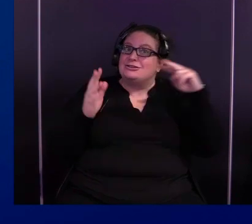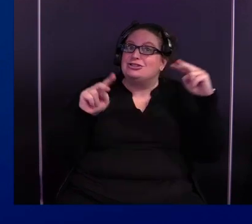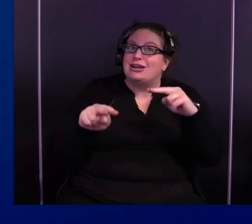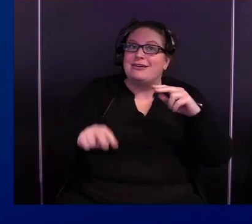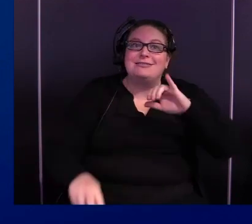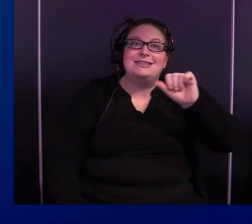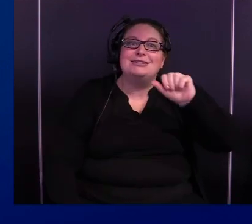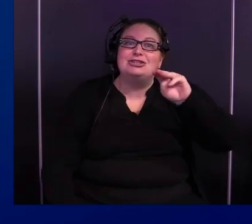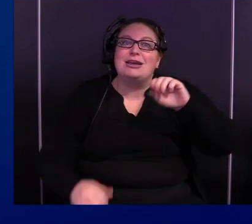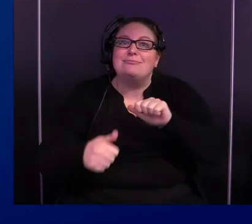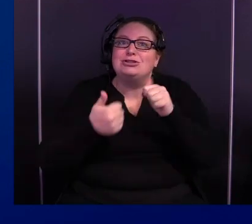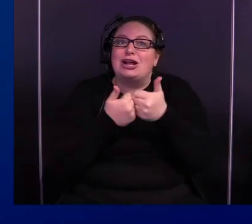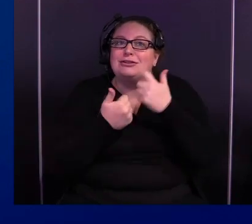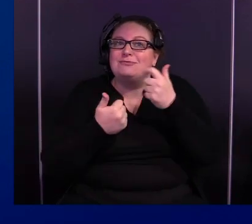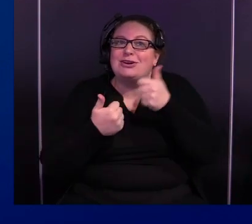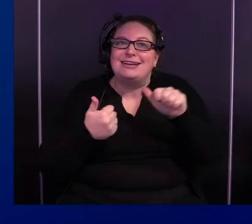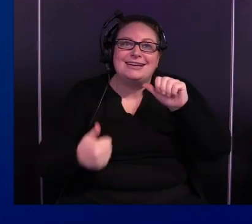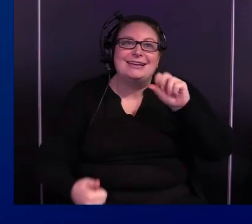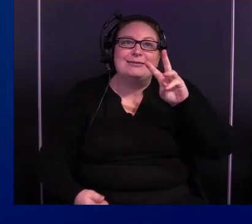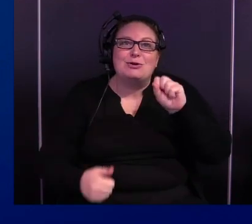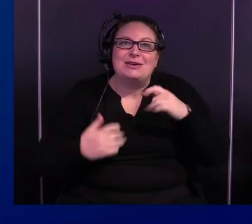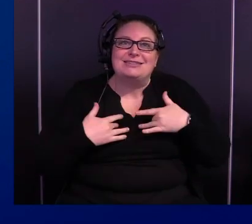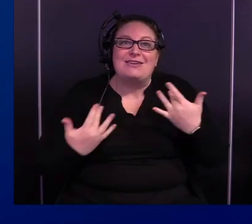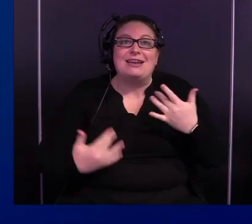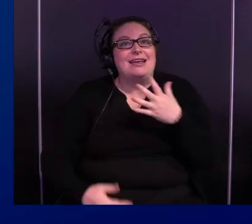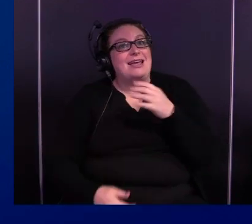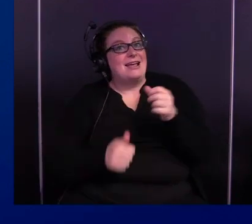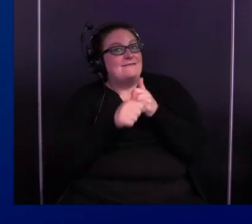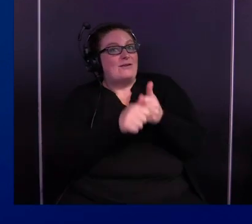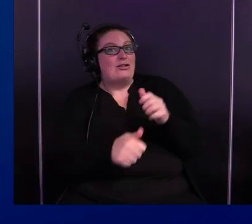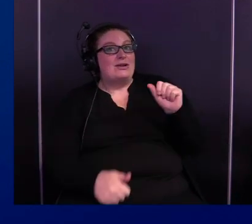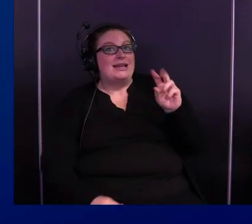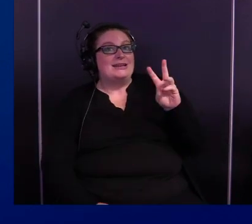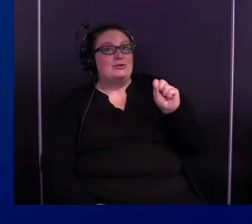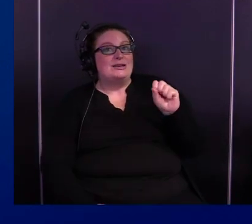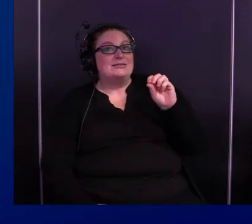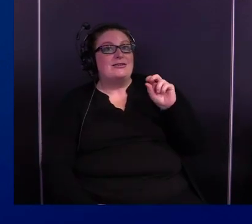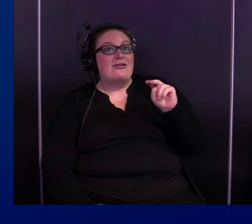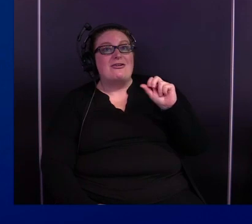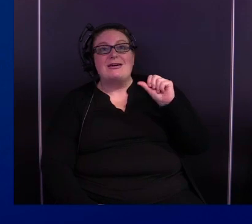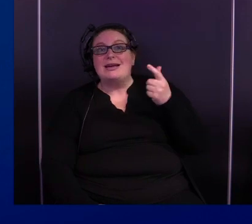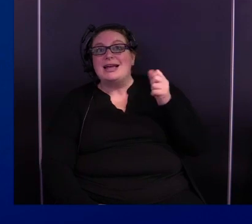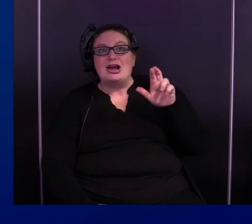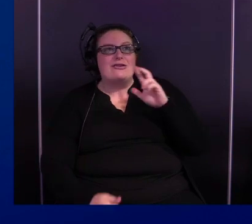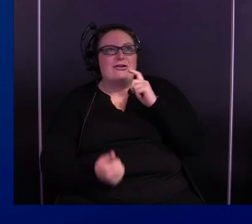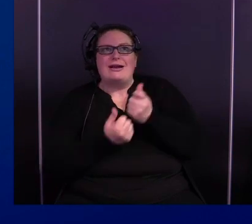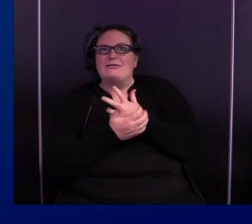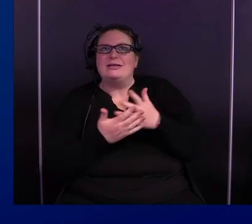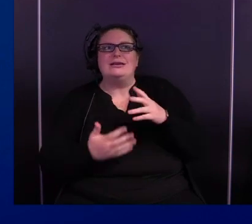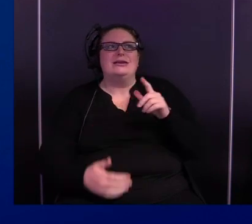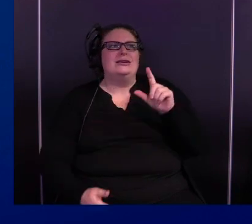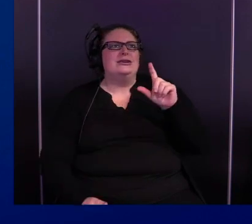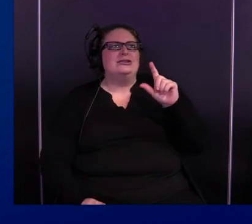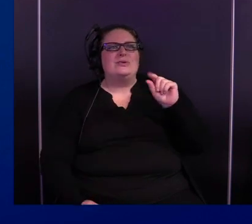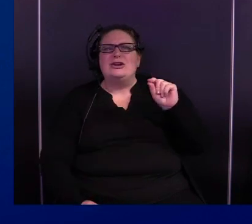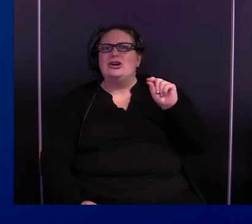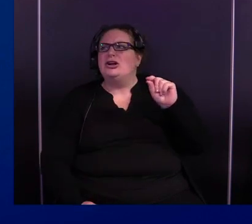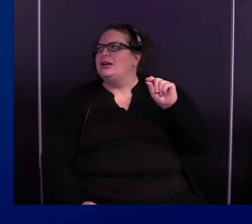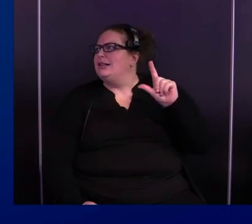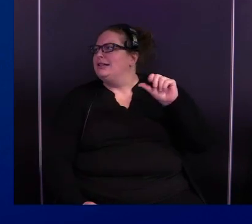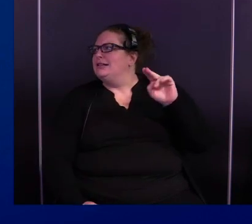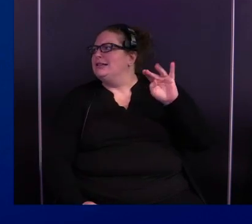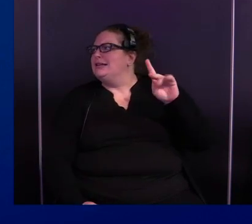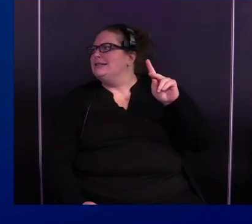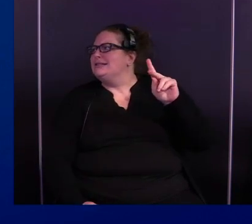any AWS event. Oh, and follow AWS On Air on all the things, Twitter, LinkedIn, Facebook. Wait, Do you have a Facebook,